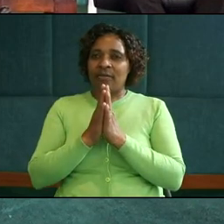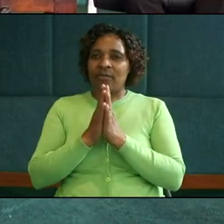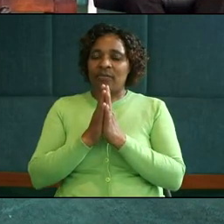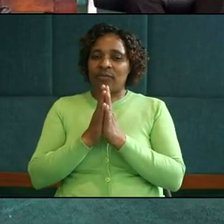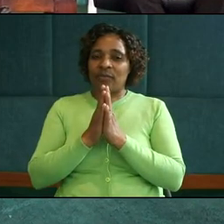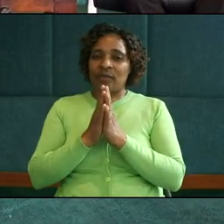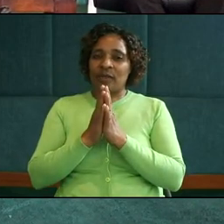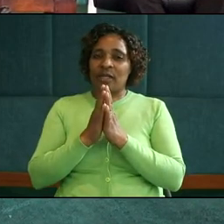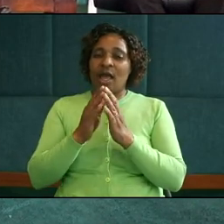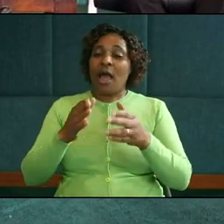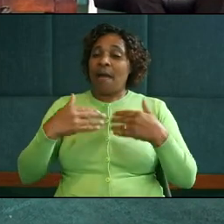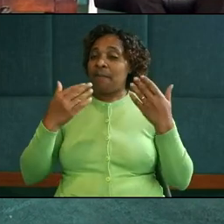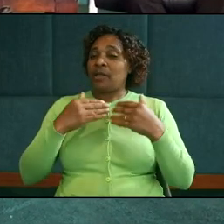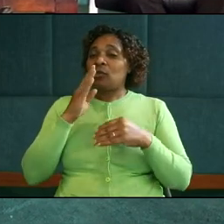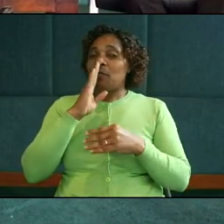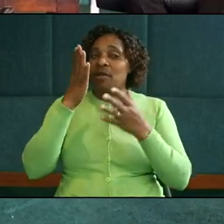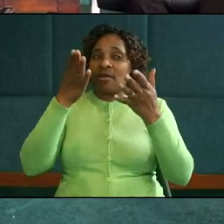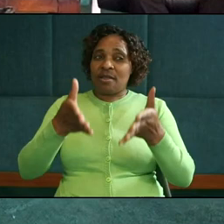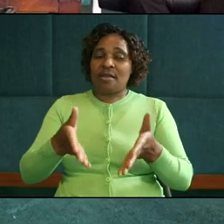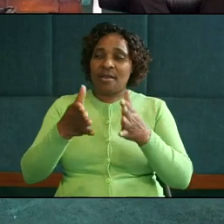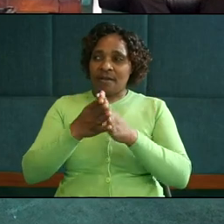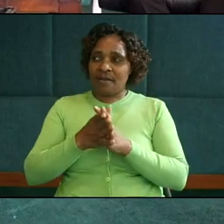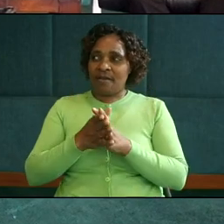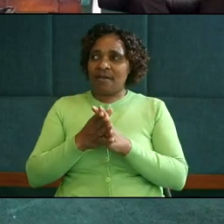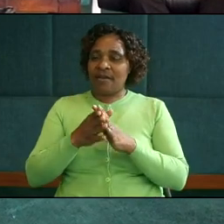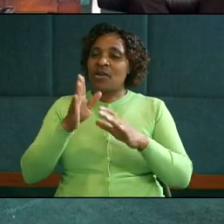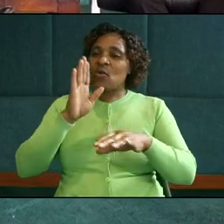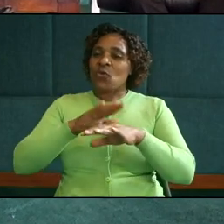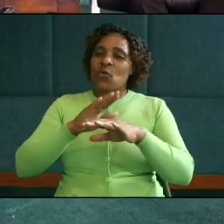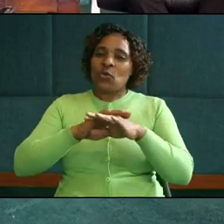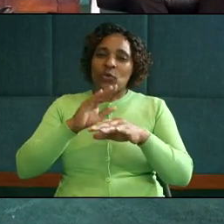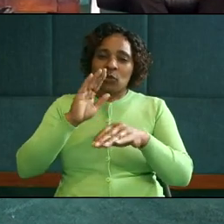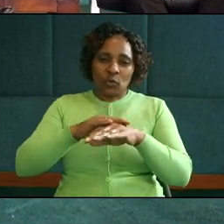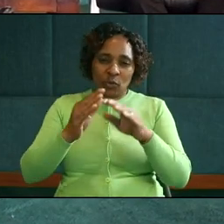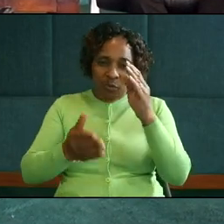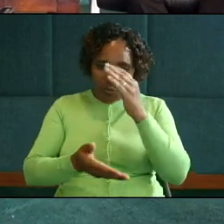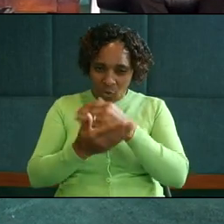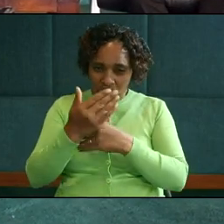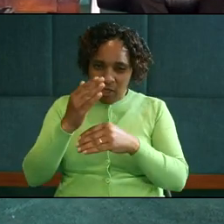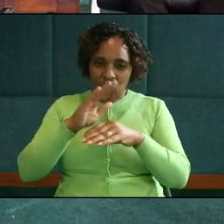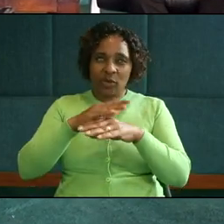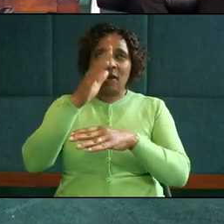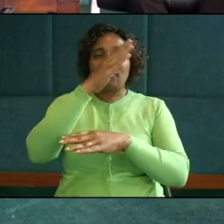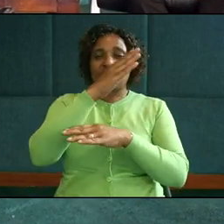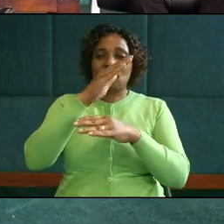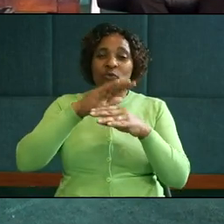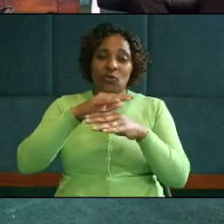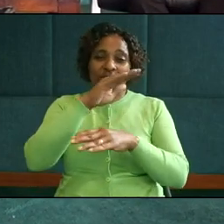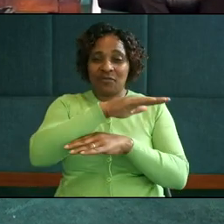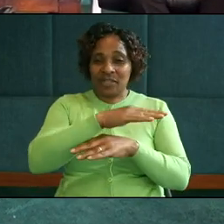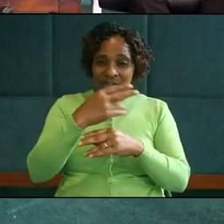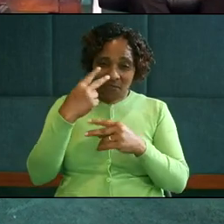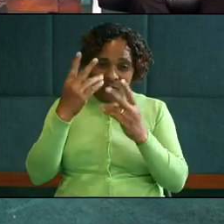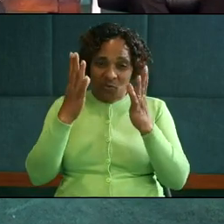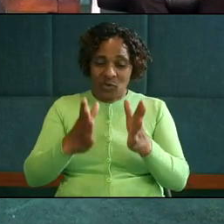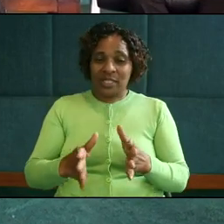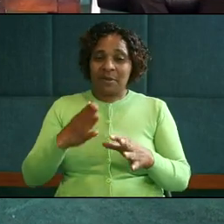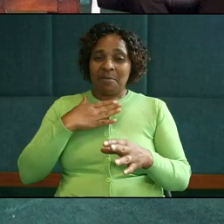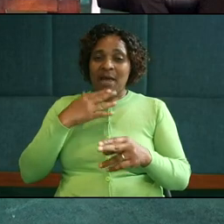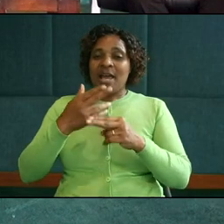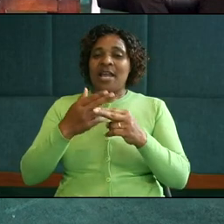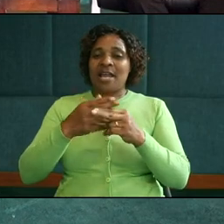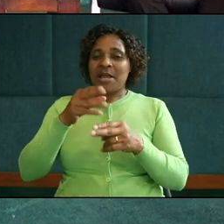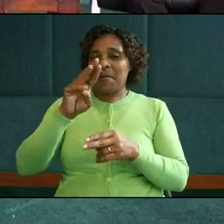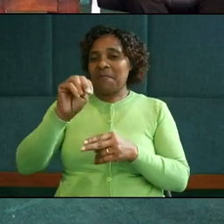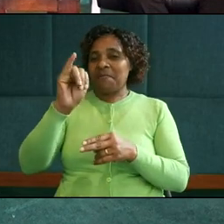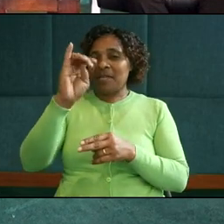to be here. Mm-hmm. It's so good morning, afternoon, evening to our viewers. My name is